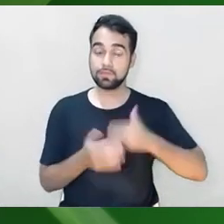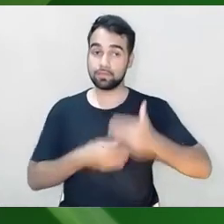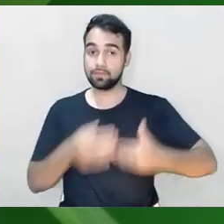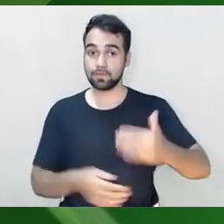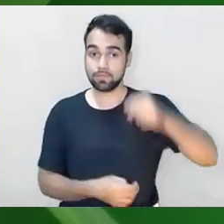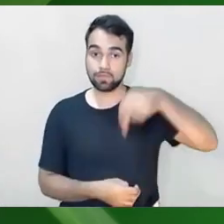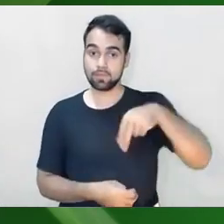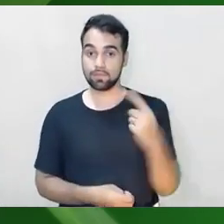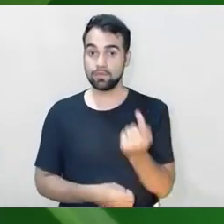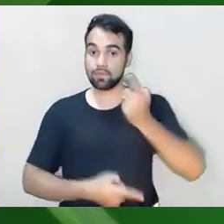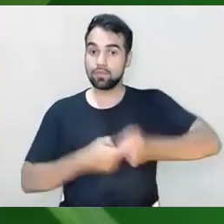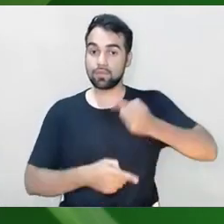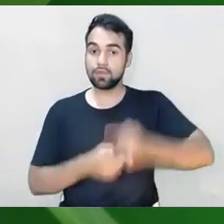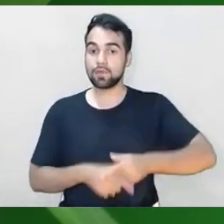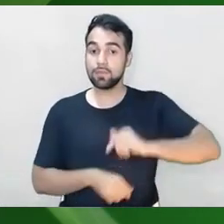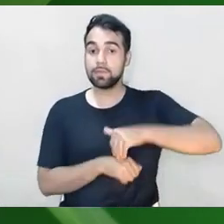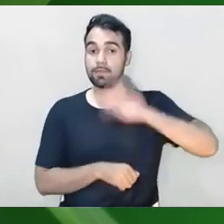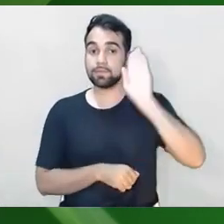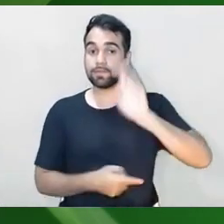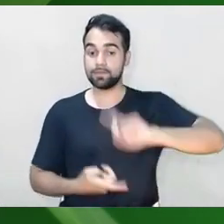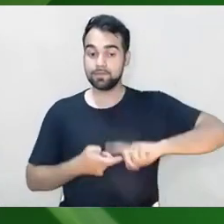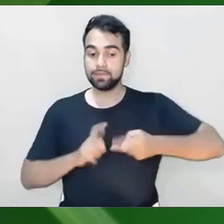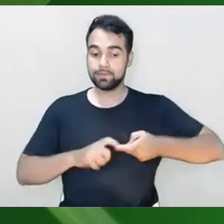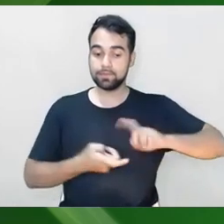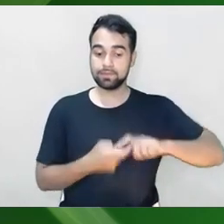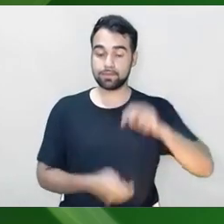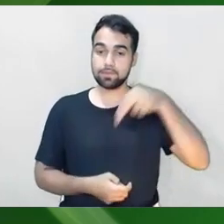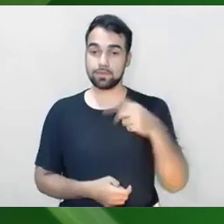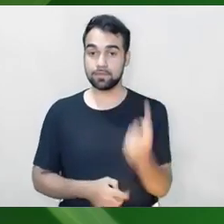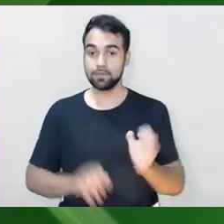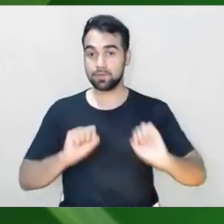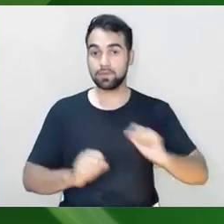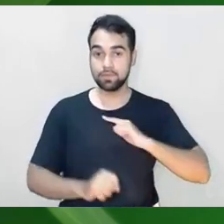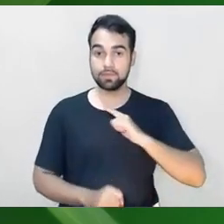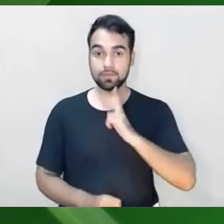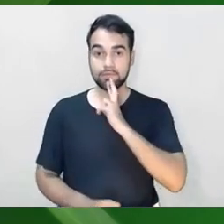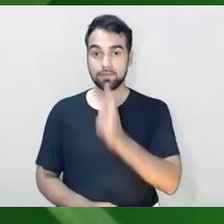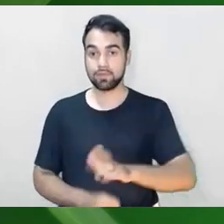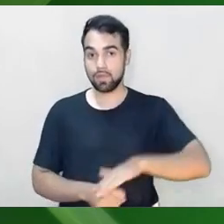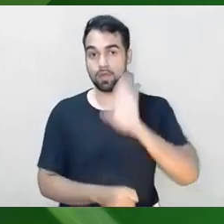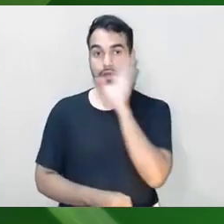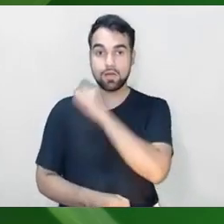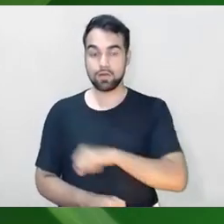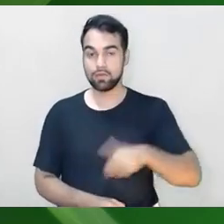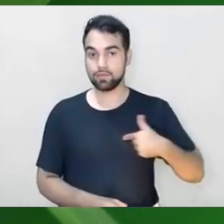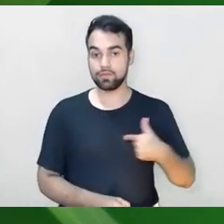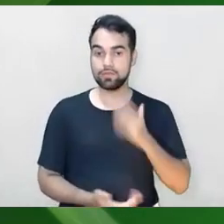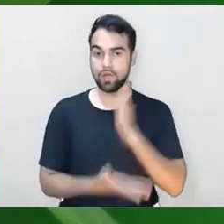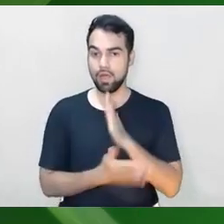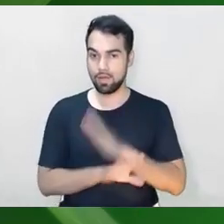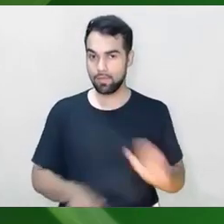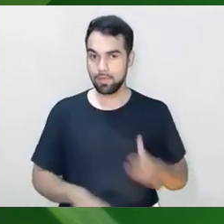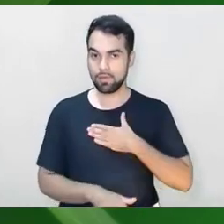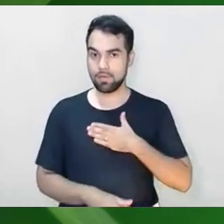in N1, because the more you automate the N1, the faster the response is. Am I going